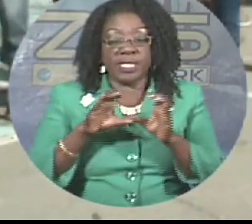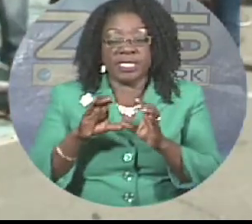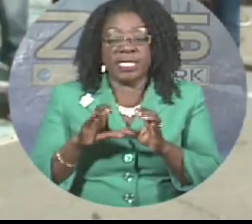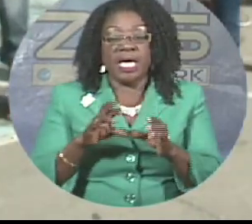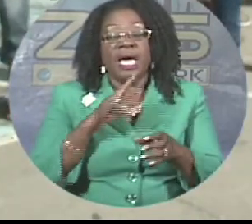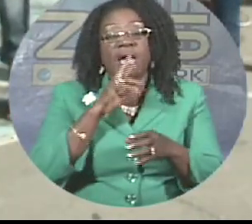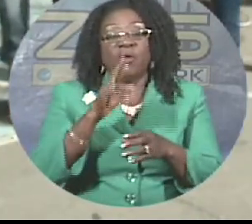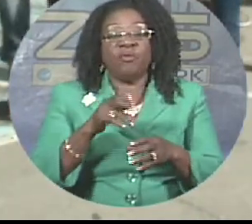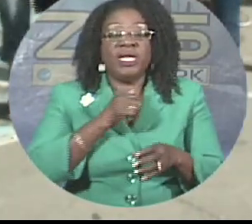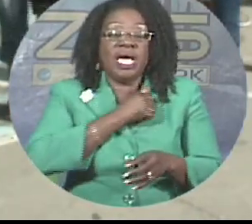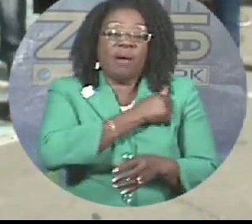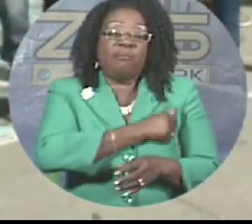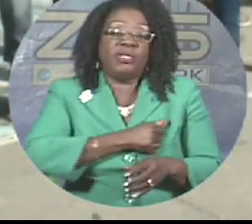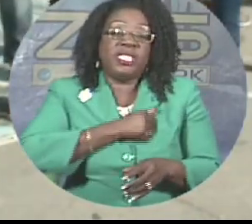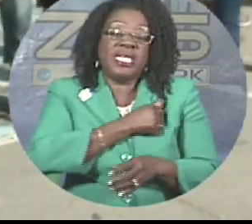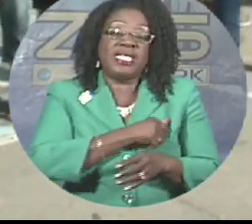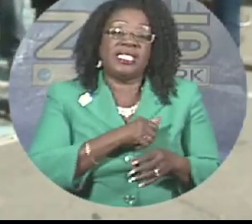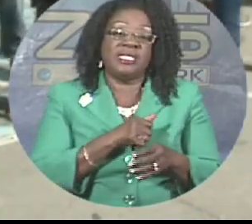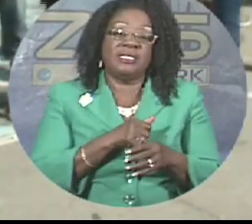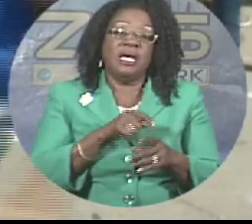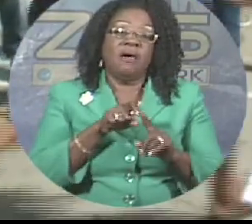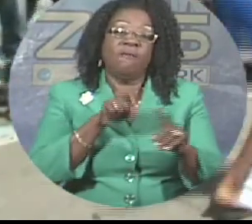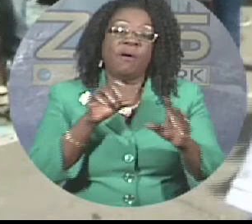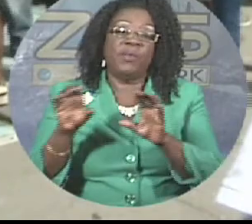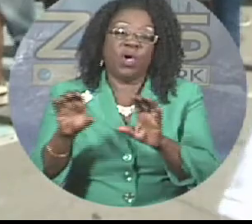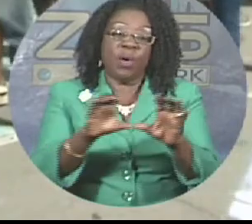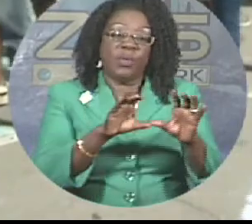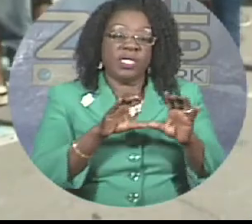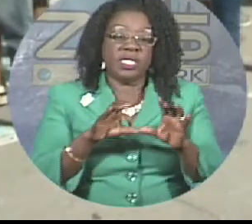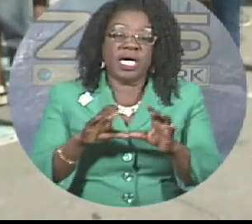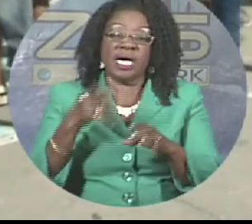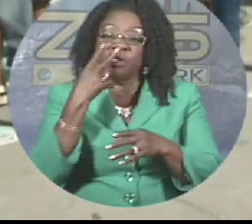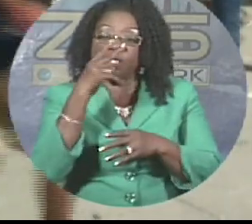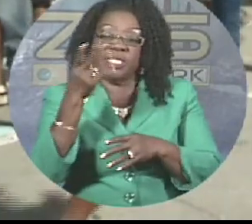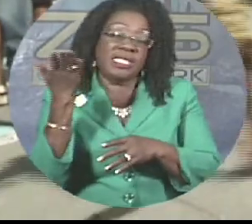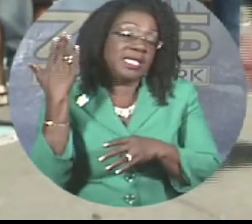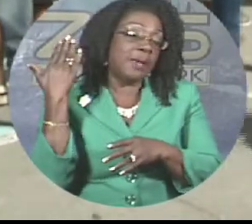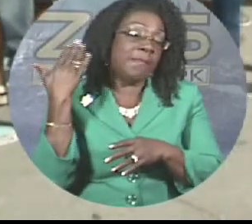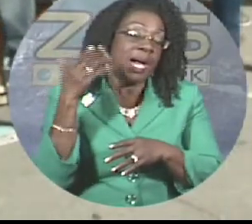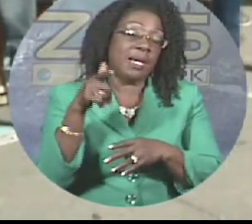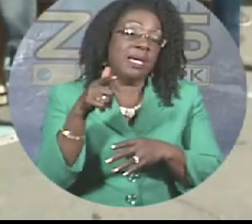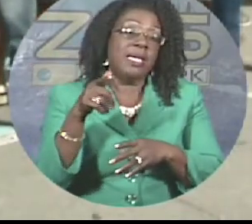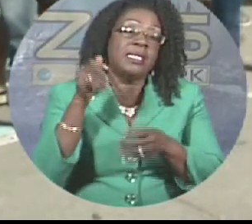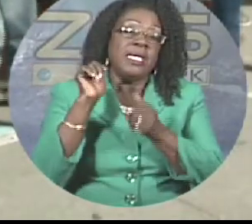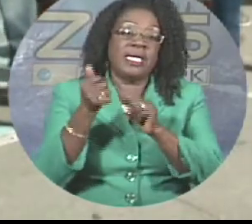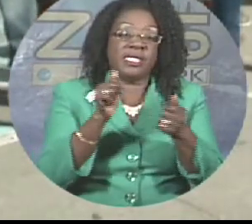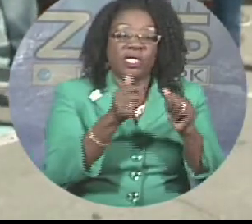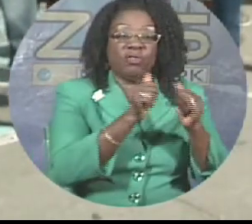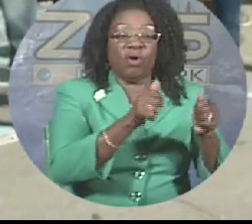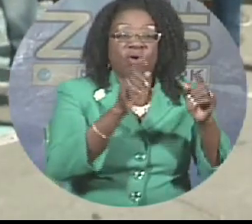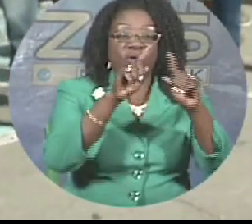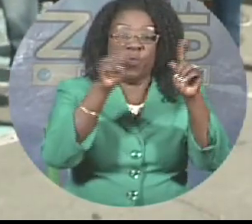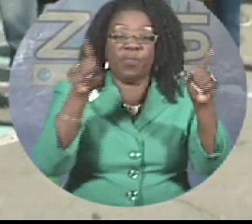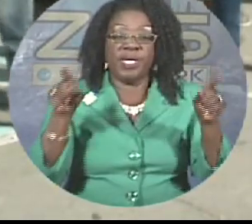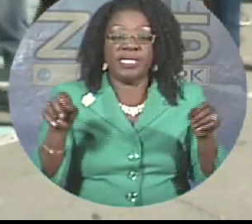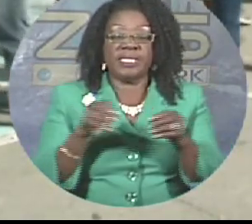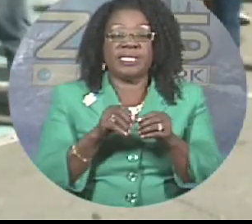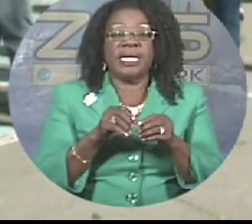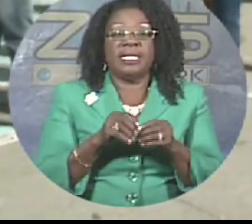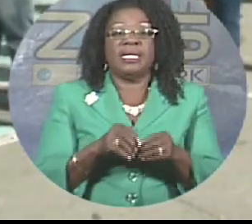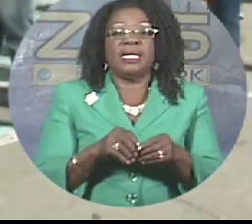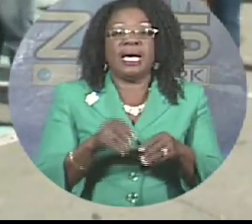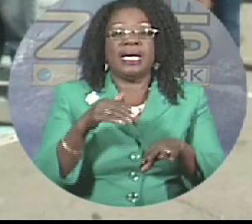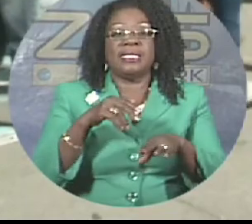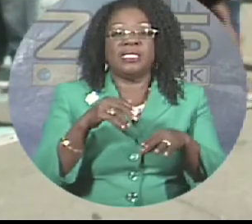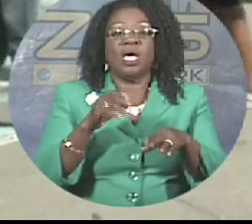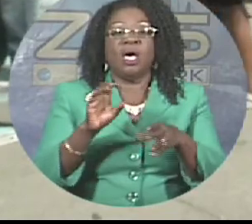lot of appreciation from the community as well. As you can see in the backdrop, there's a Junkanoo piece that has been made and it has Commonwealth Bank's name